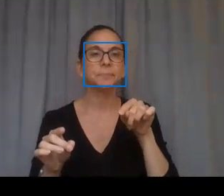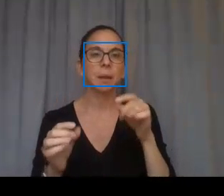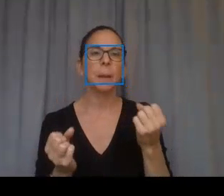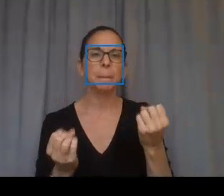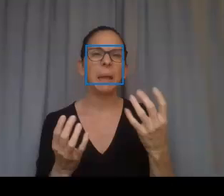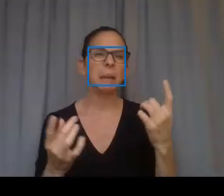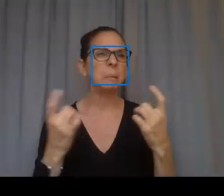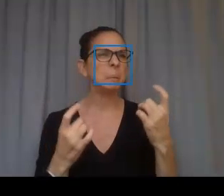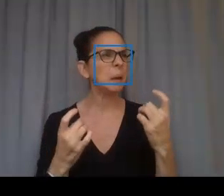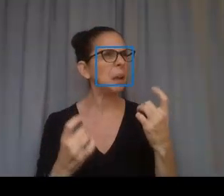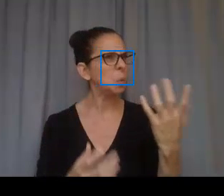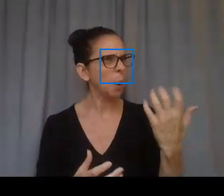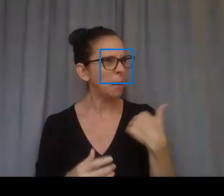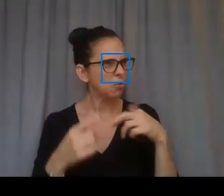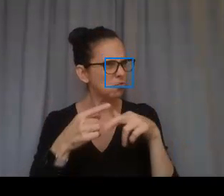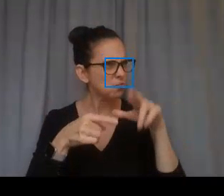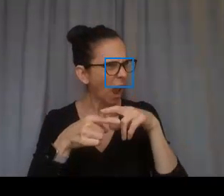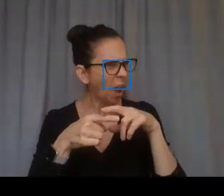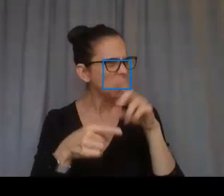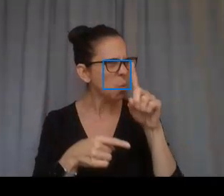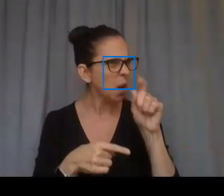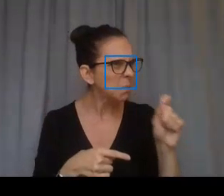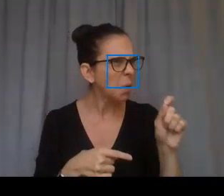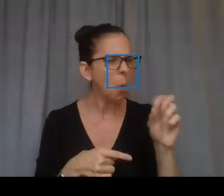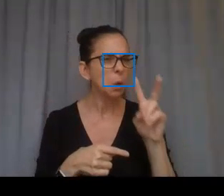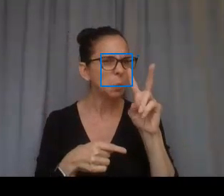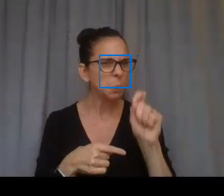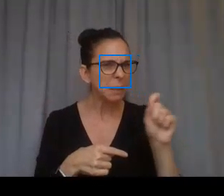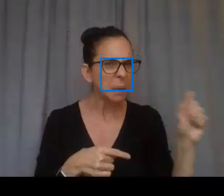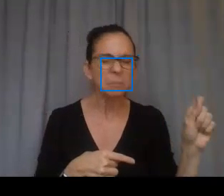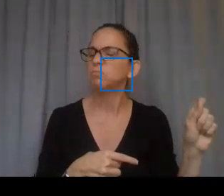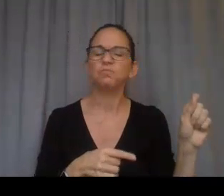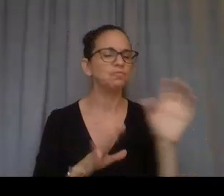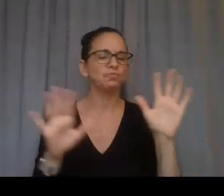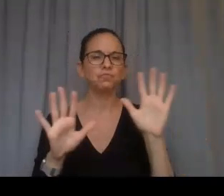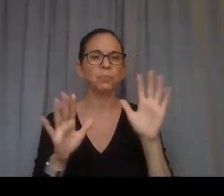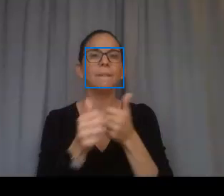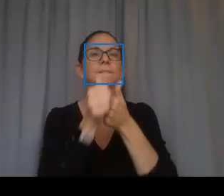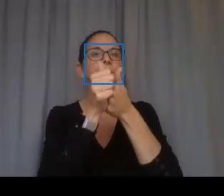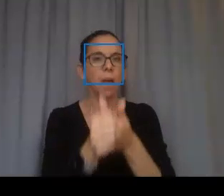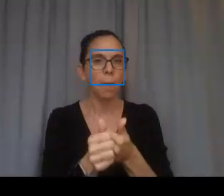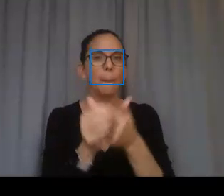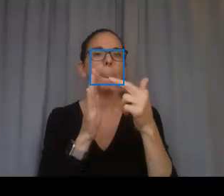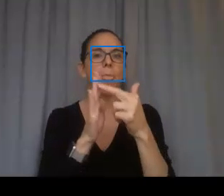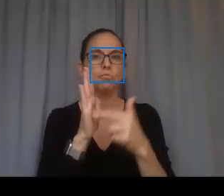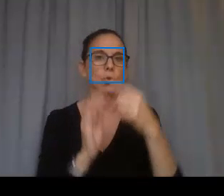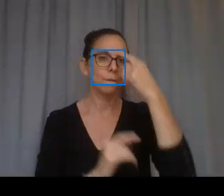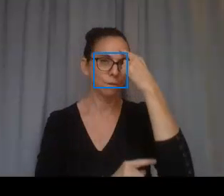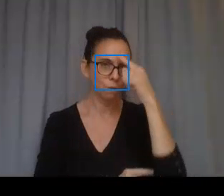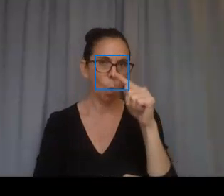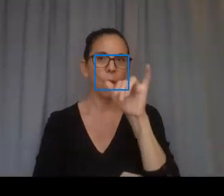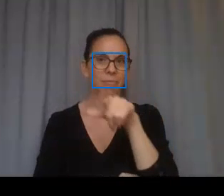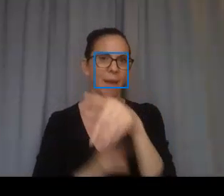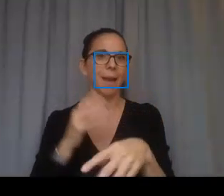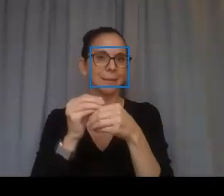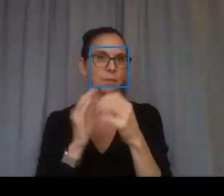question early in the year, oh, Ms. Menier, you wanted us to round to 1 decimal place or 2 decimal places. No. You need to follow the rule for the